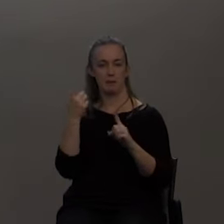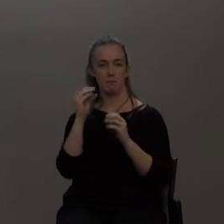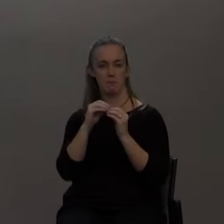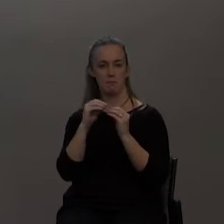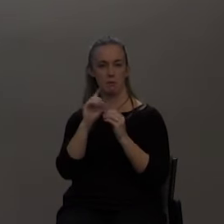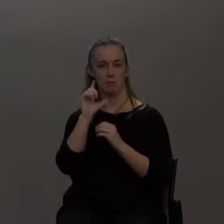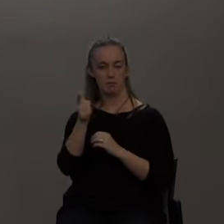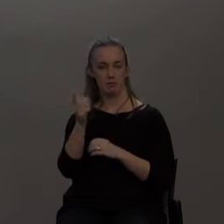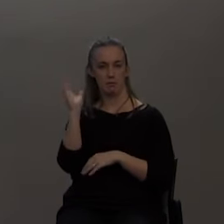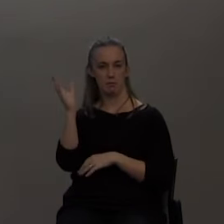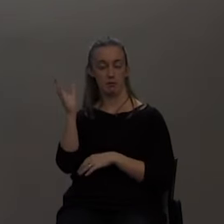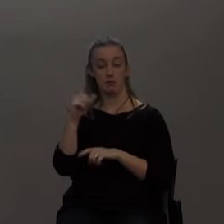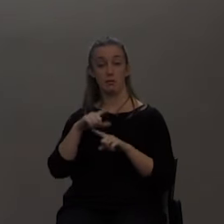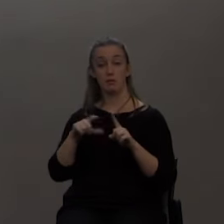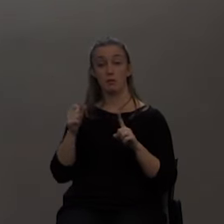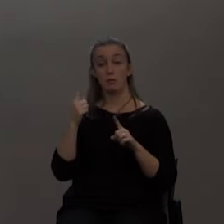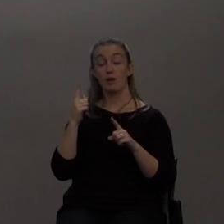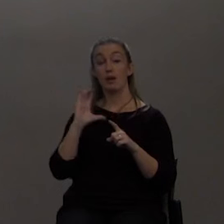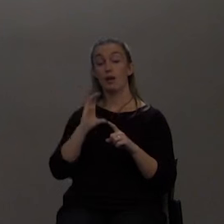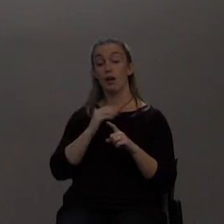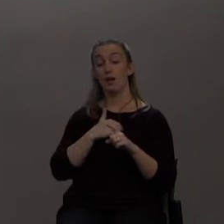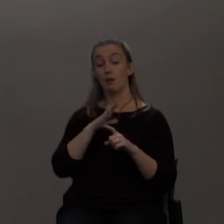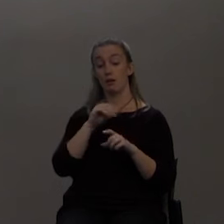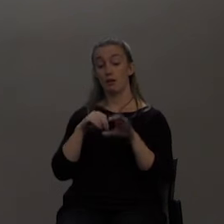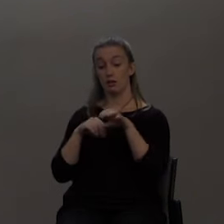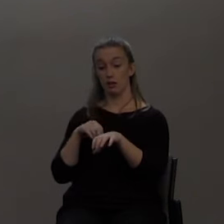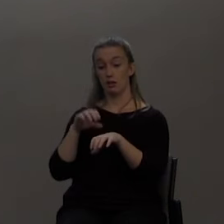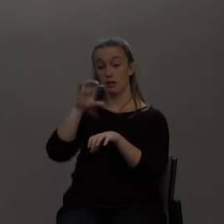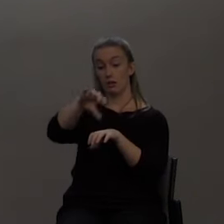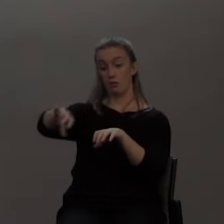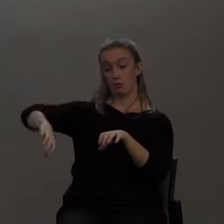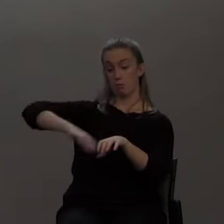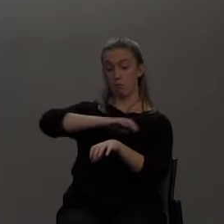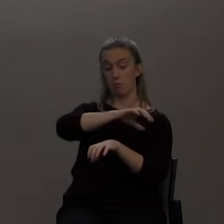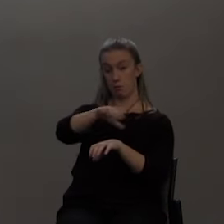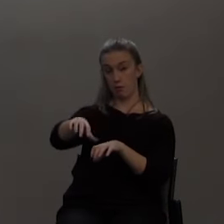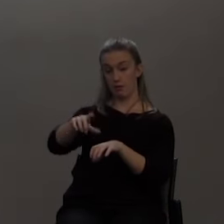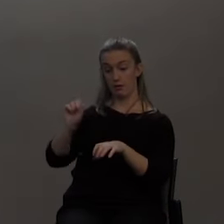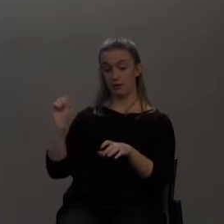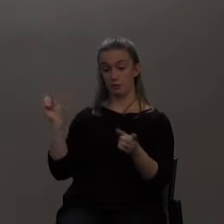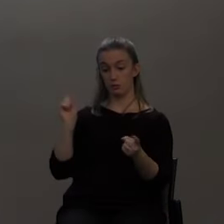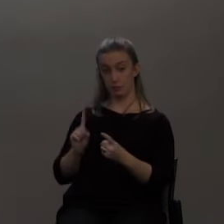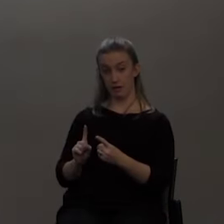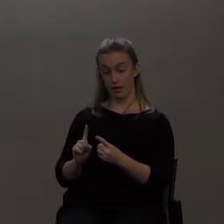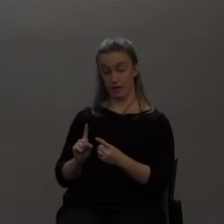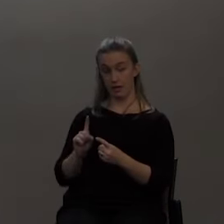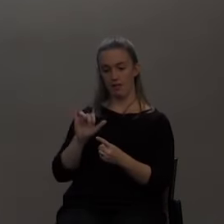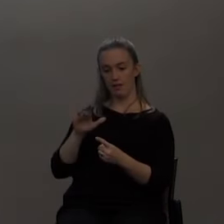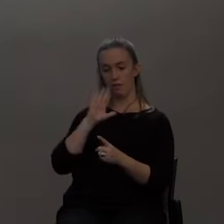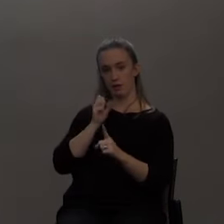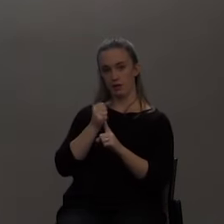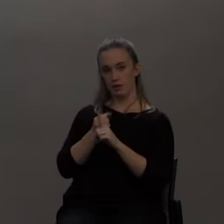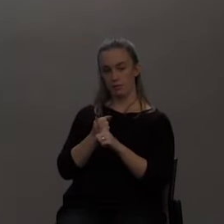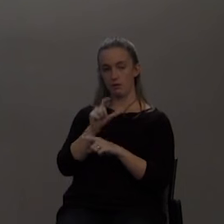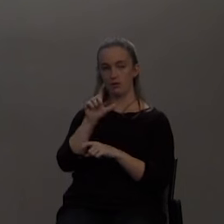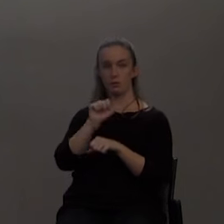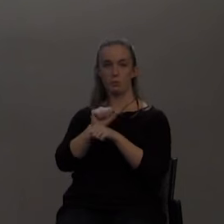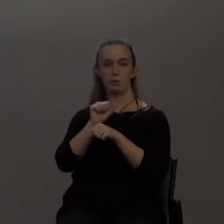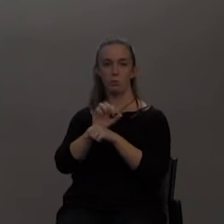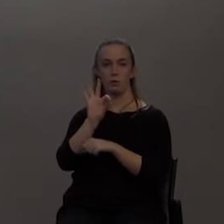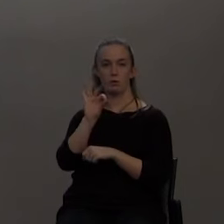the population in the counties surrounding Boyle is declining, there will be an impact on the labor